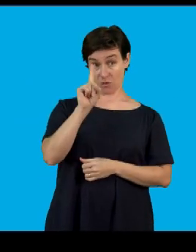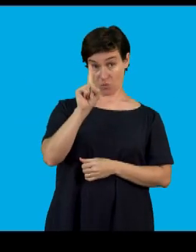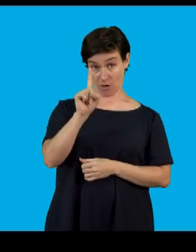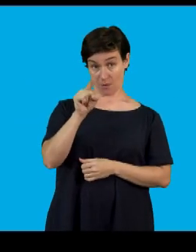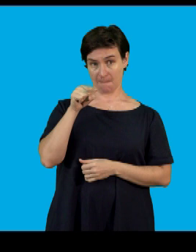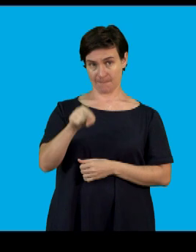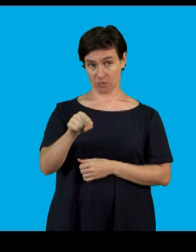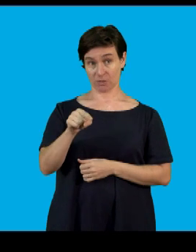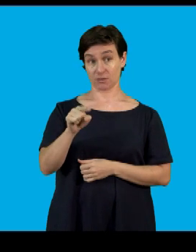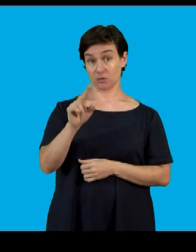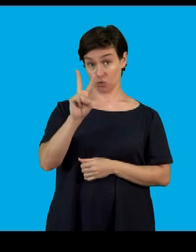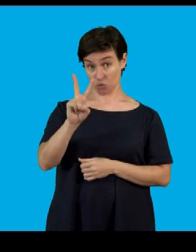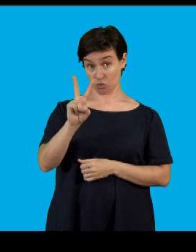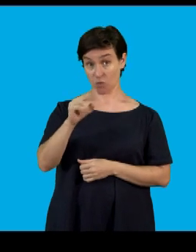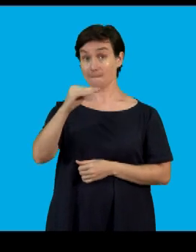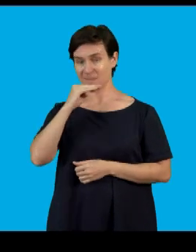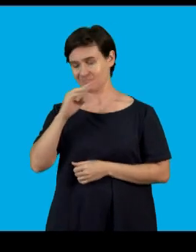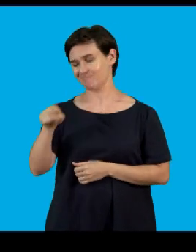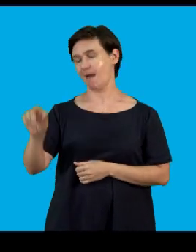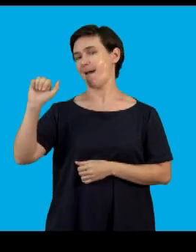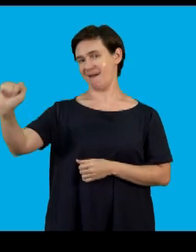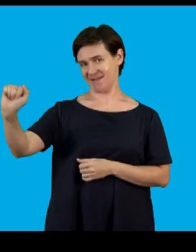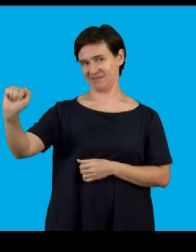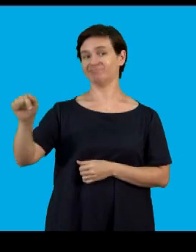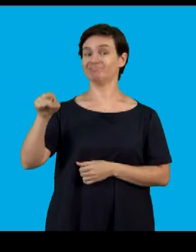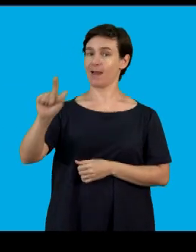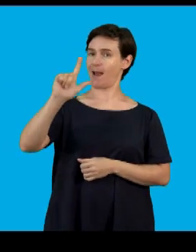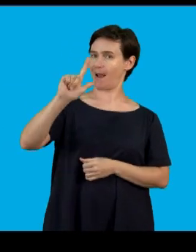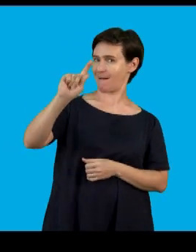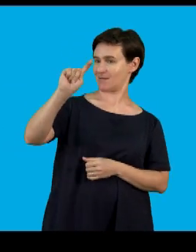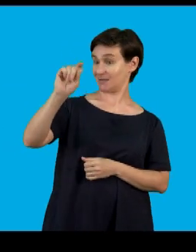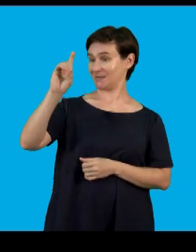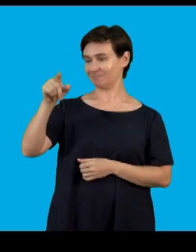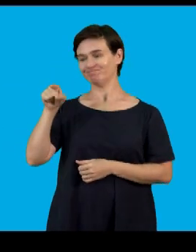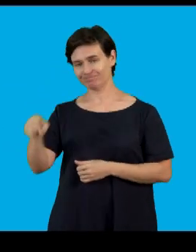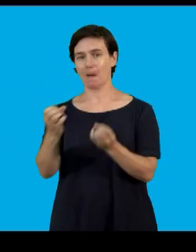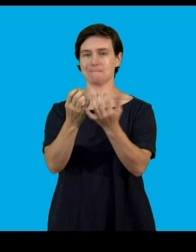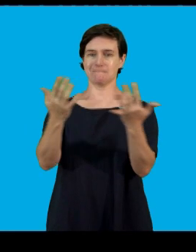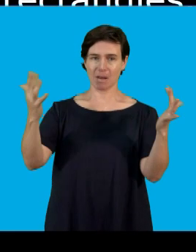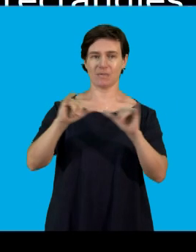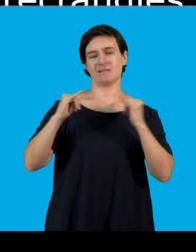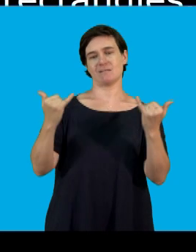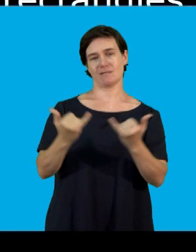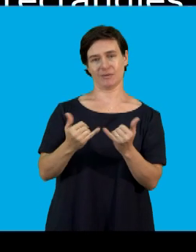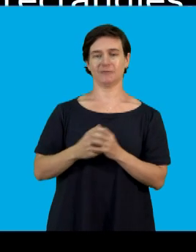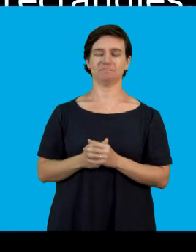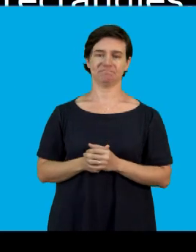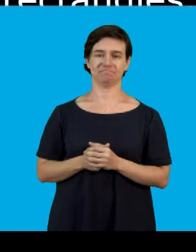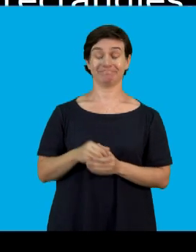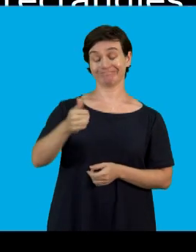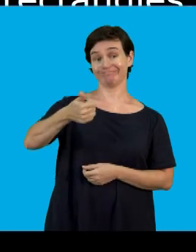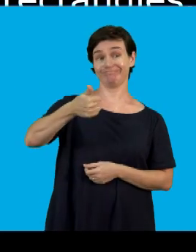for it? Yes, well done. The answer is A. Right, we're moving on